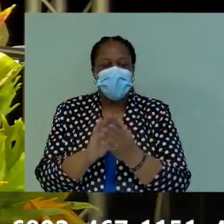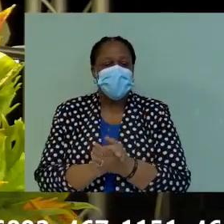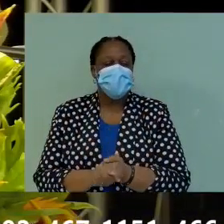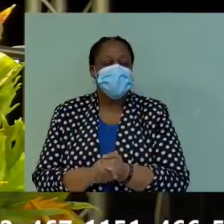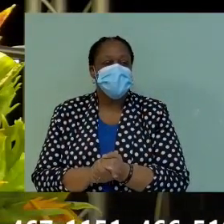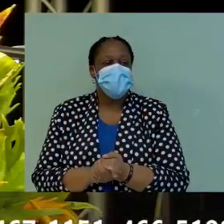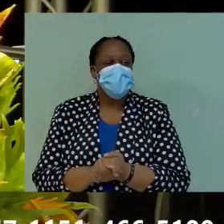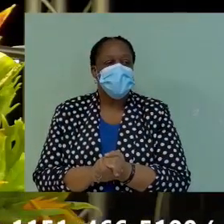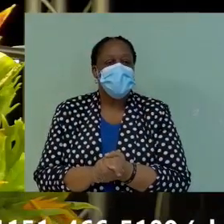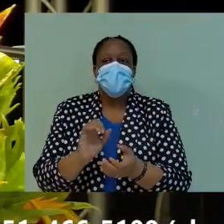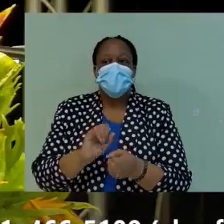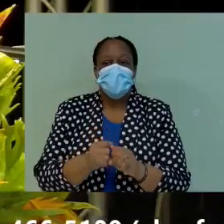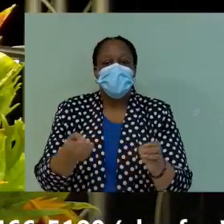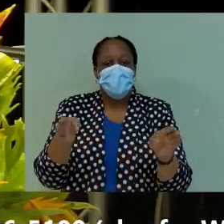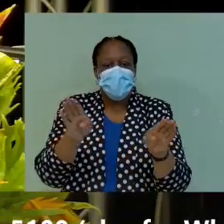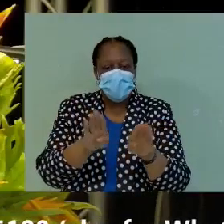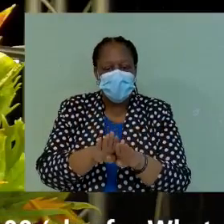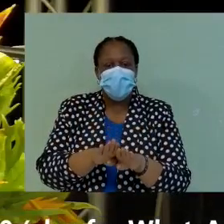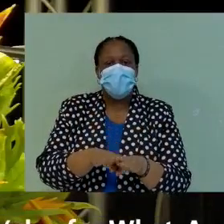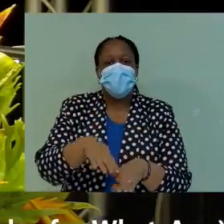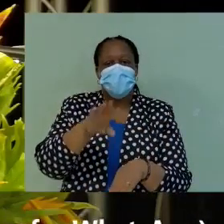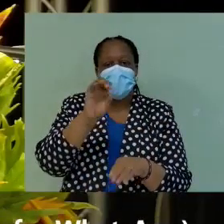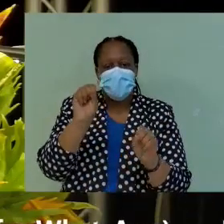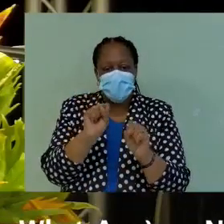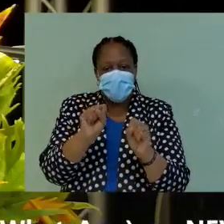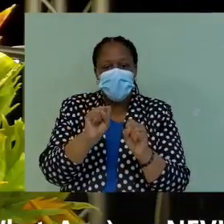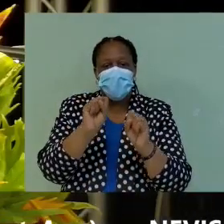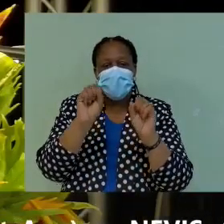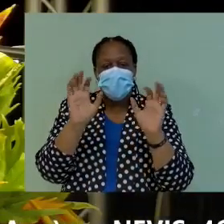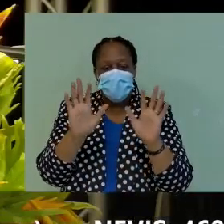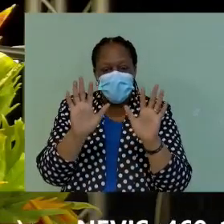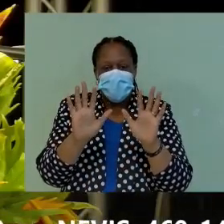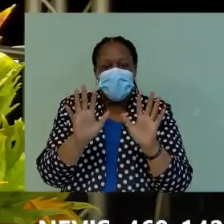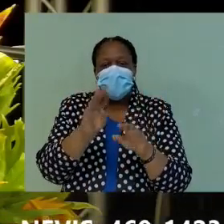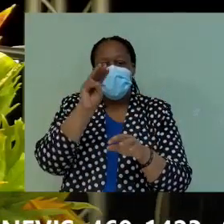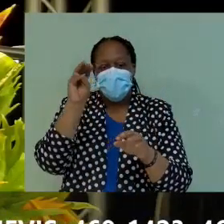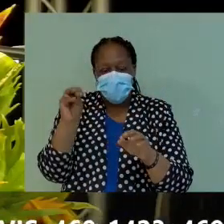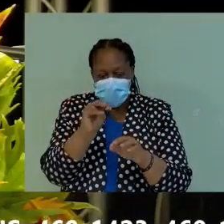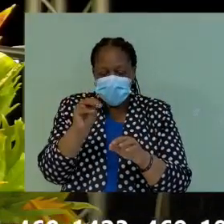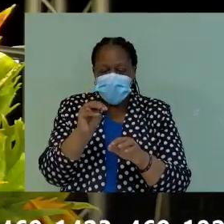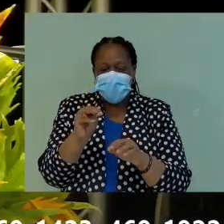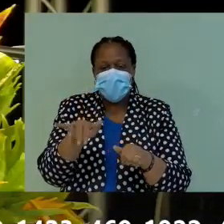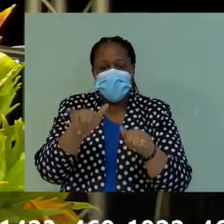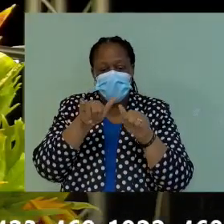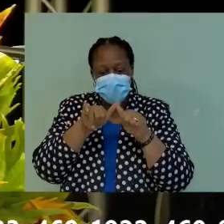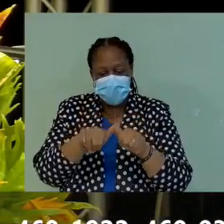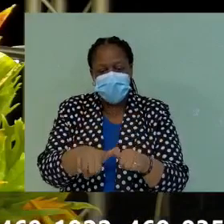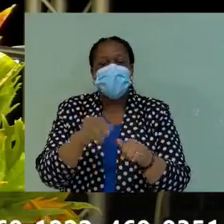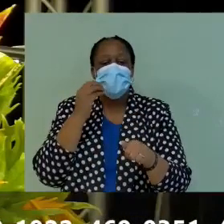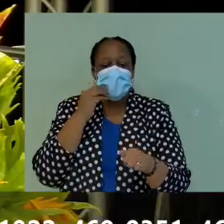lockdown. Regulation 8 of the COVID-19 regulations will therefore be in effect.